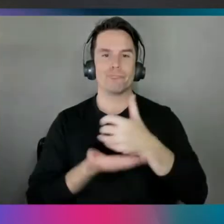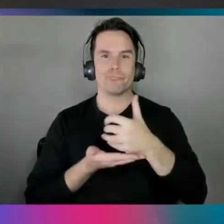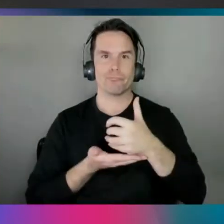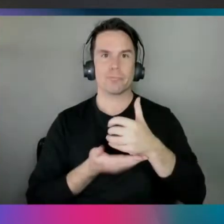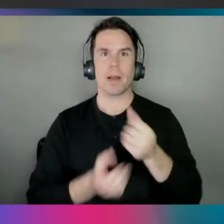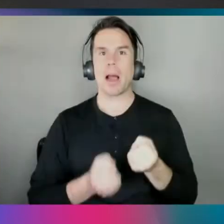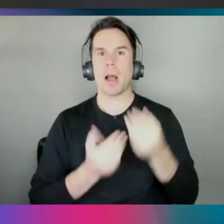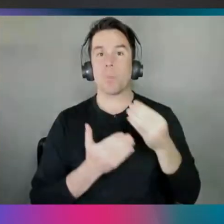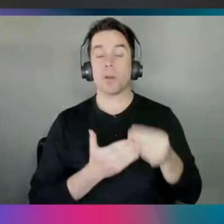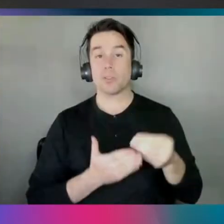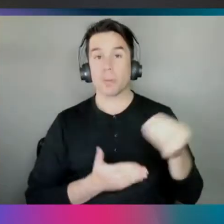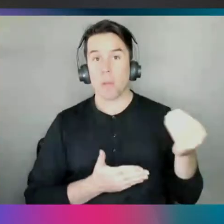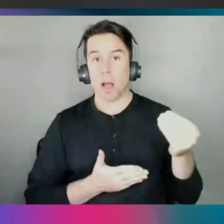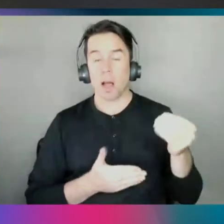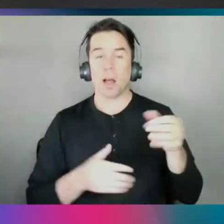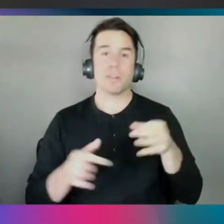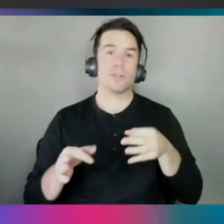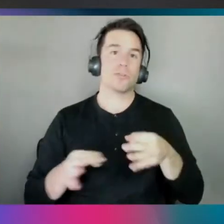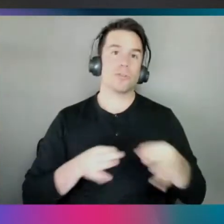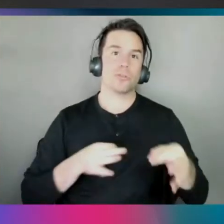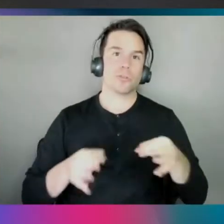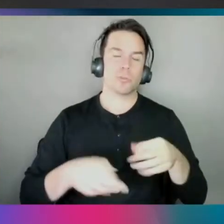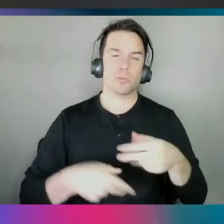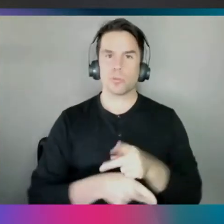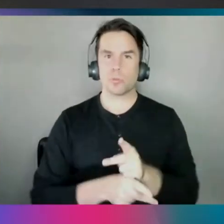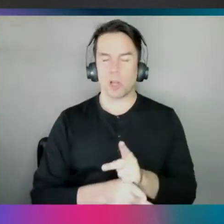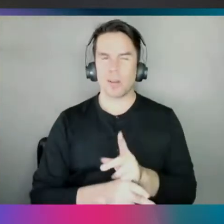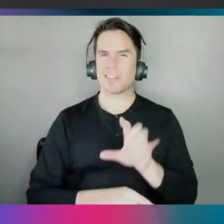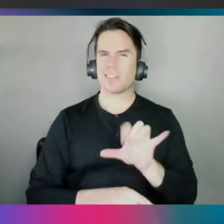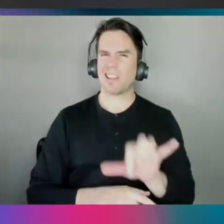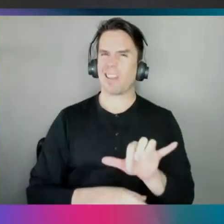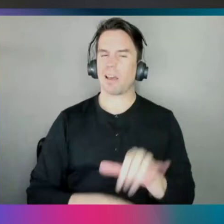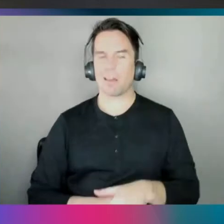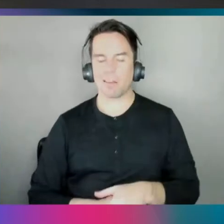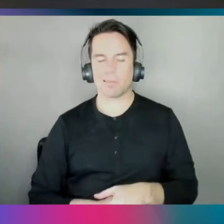of the products, all that kind of stuff. So get all that stuff into